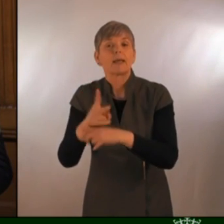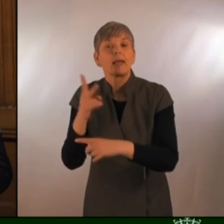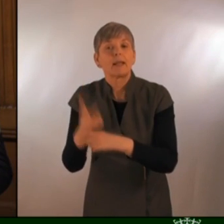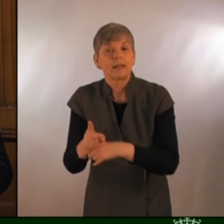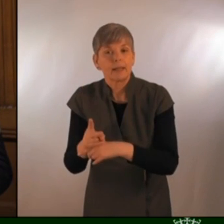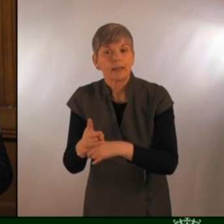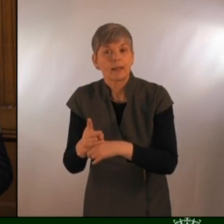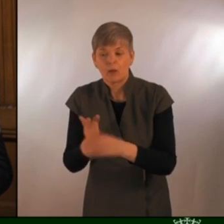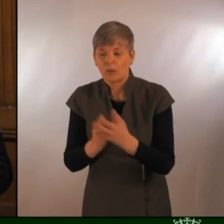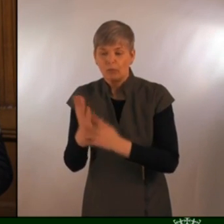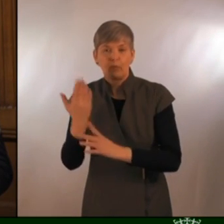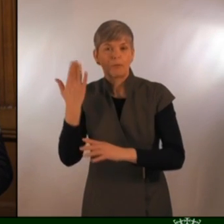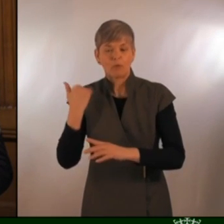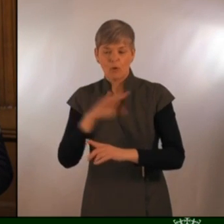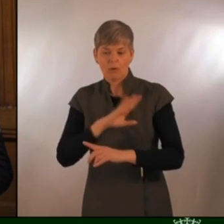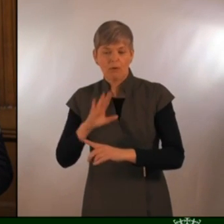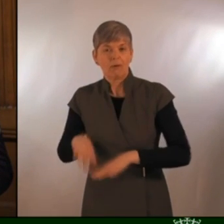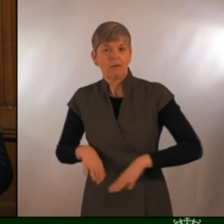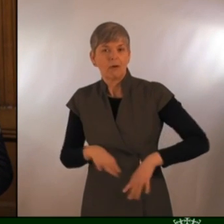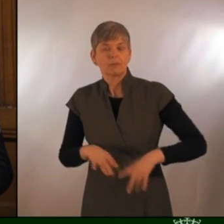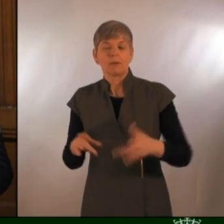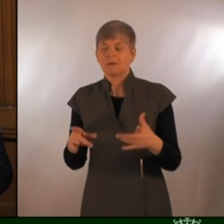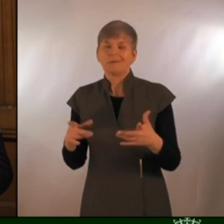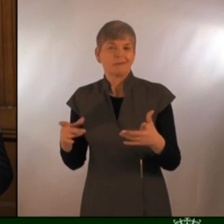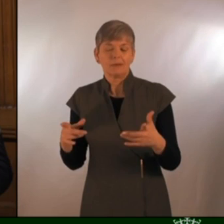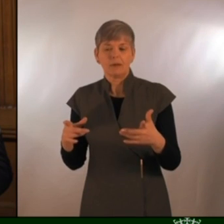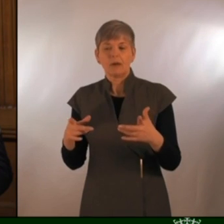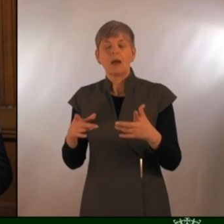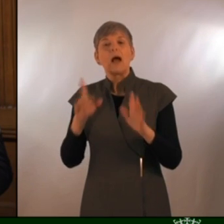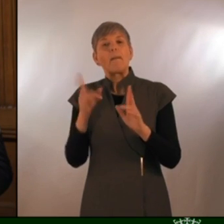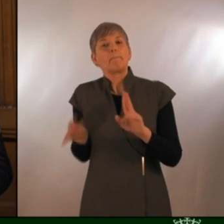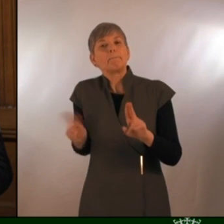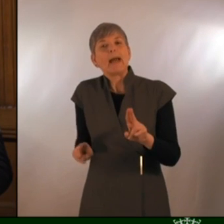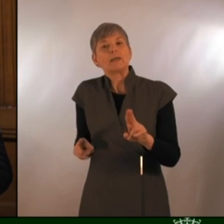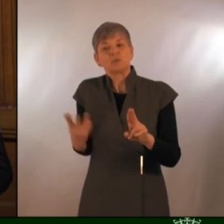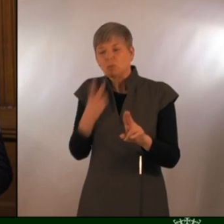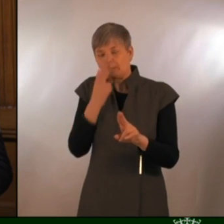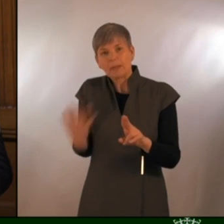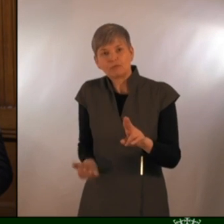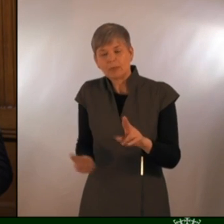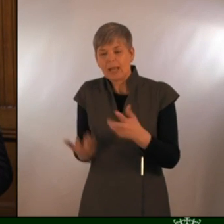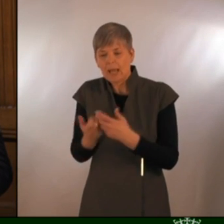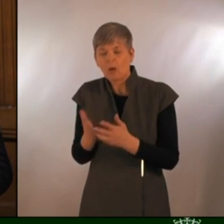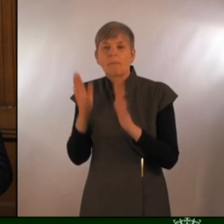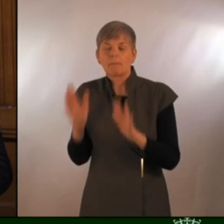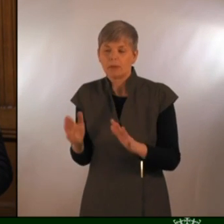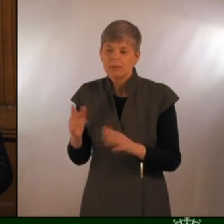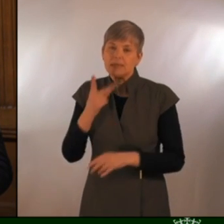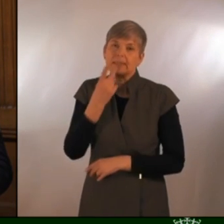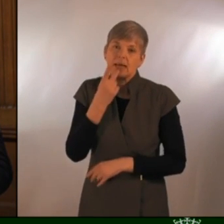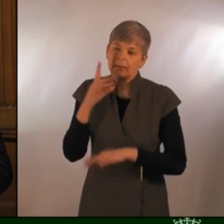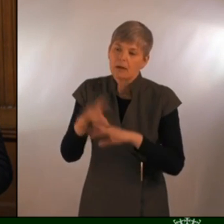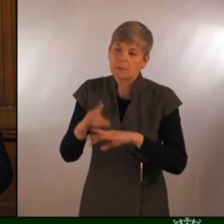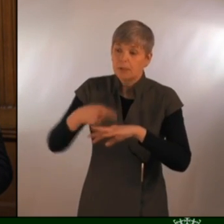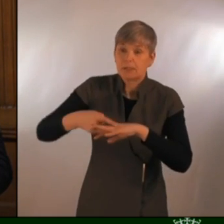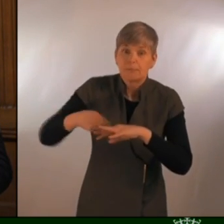restored only by their going through a divorce and remarriage to their second husbands, Will the